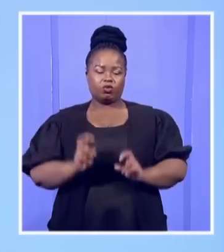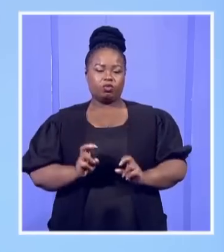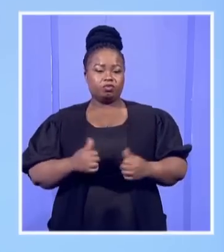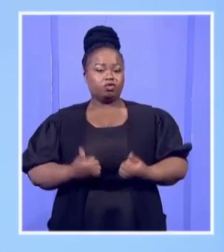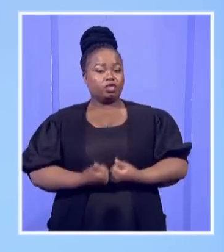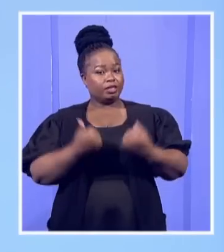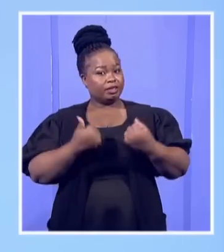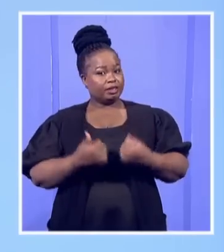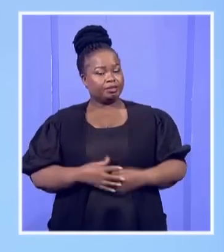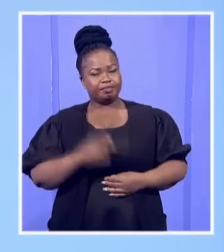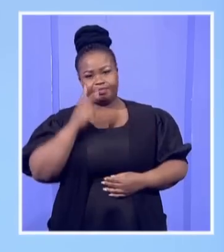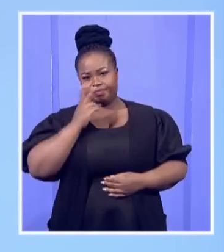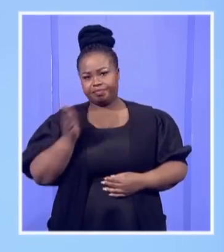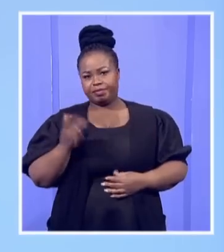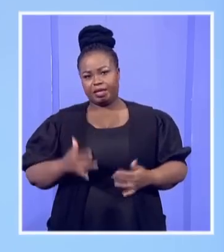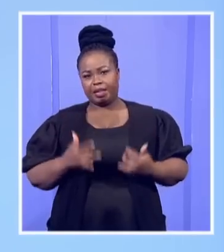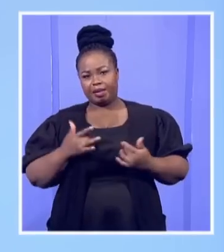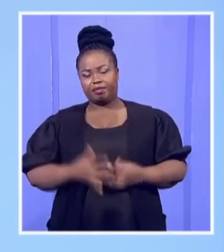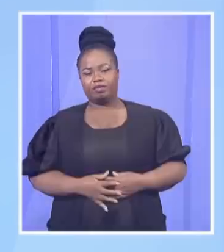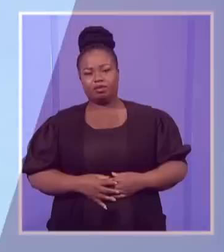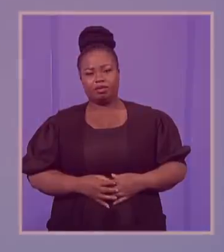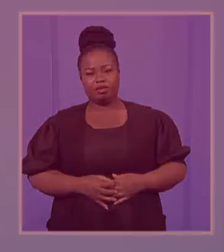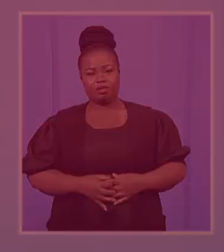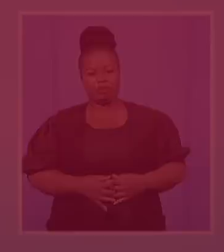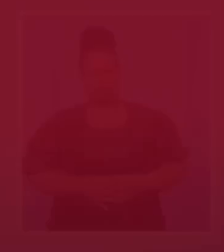challenges. Let's take you live there now.